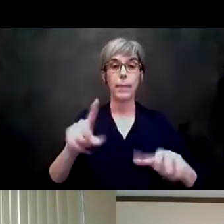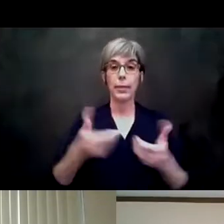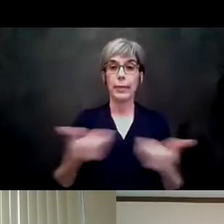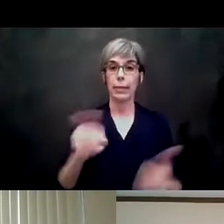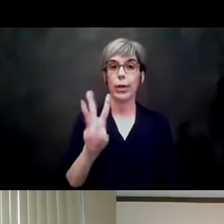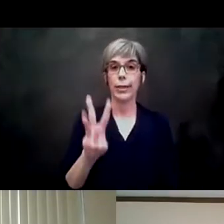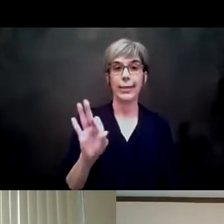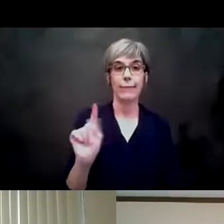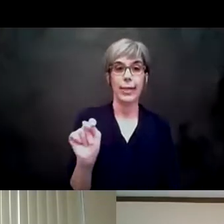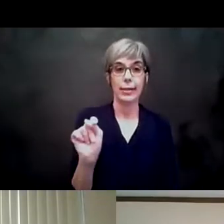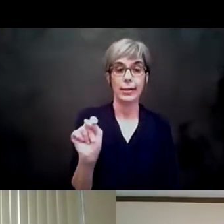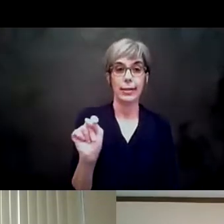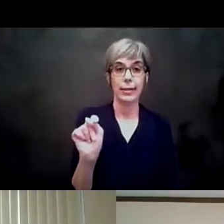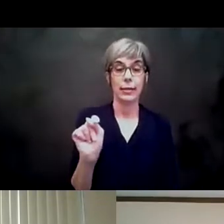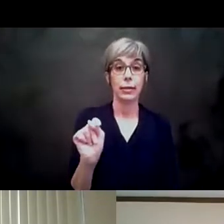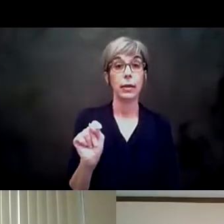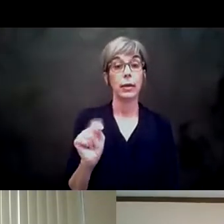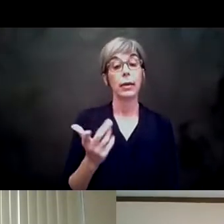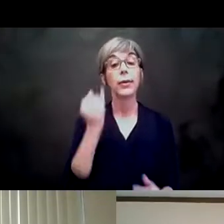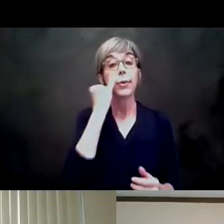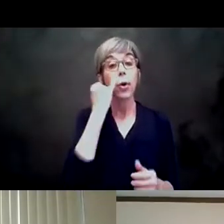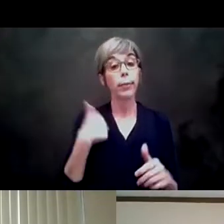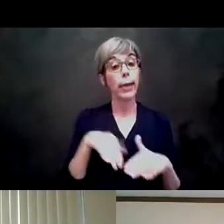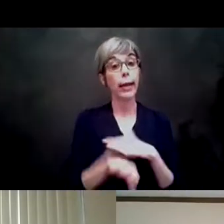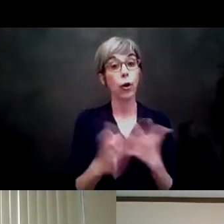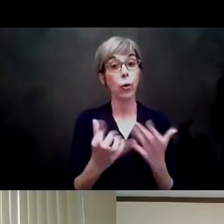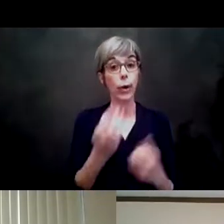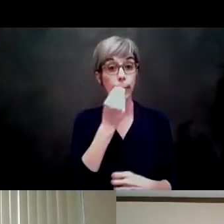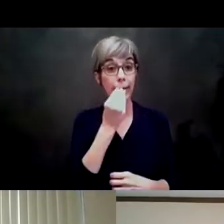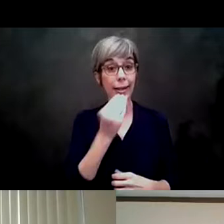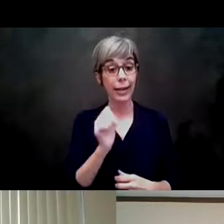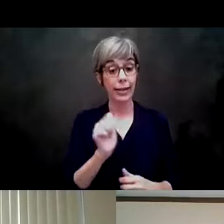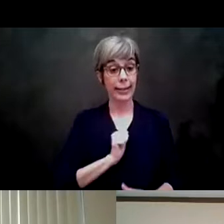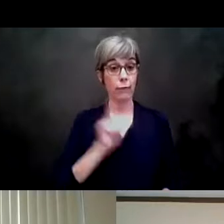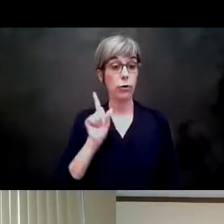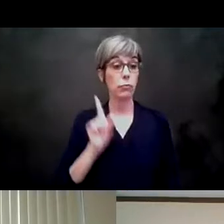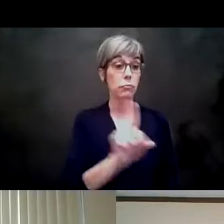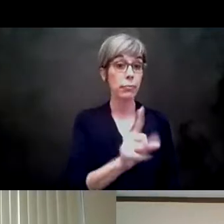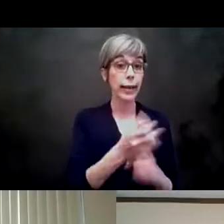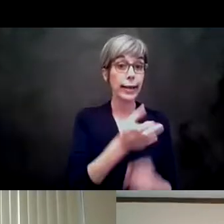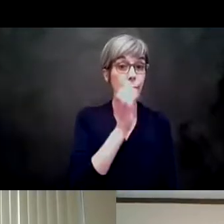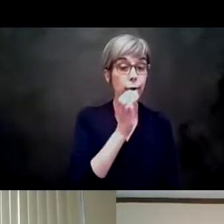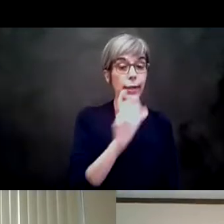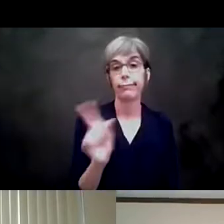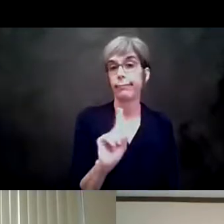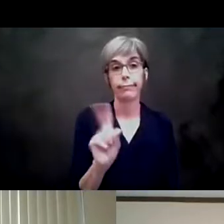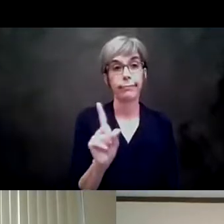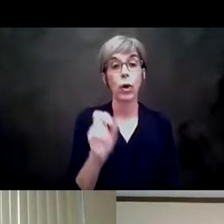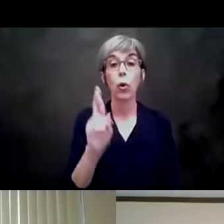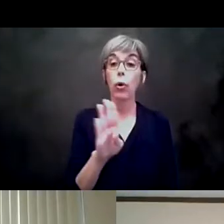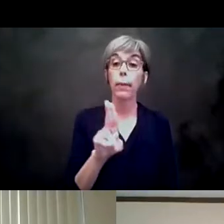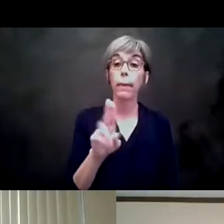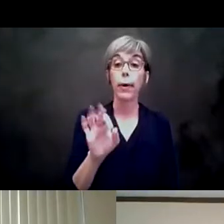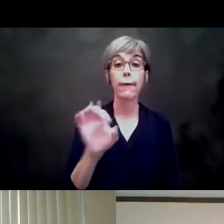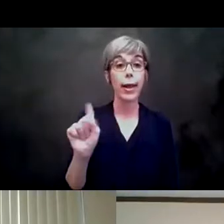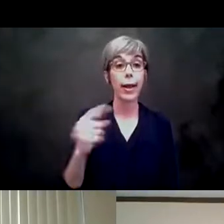customer self-service of food or beverages, including buffets and salad bars, and implement